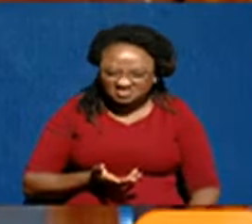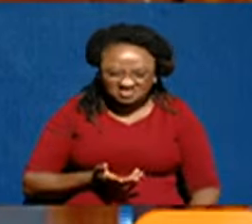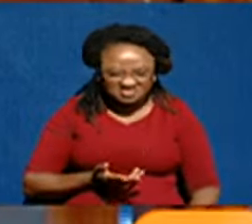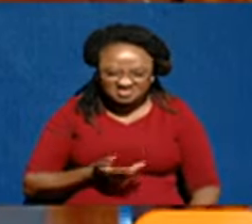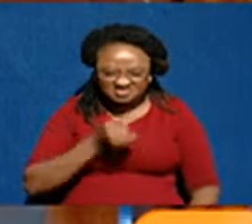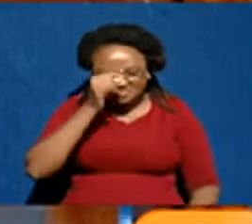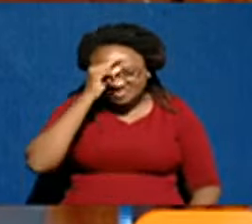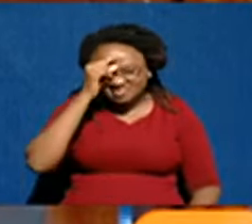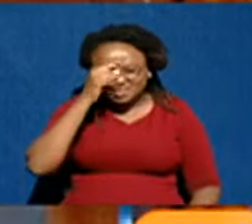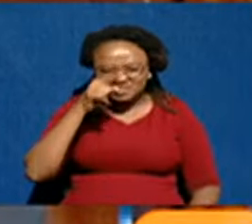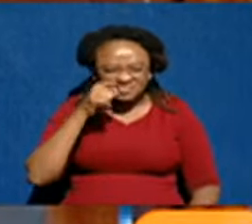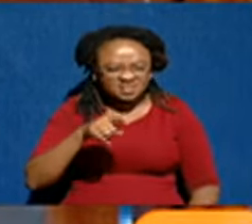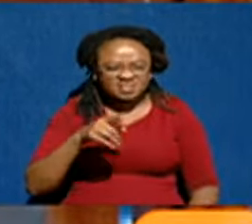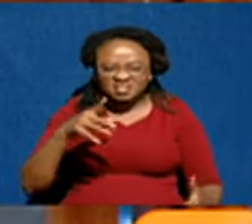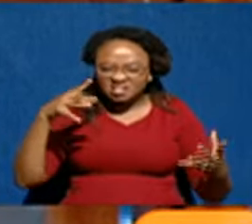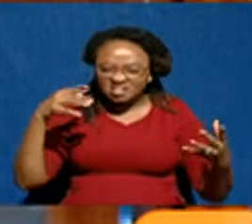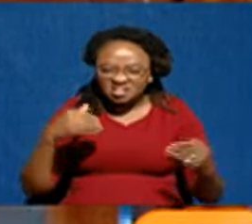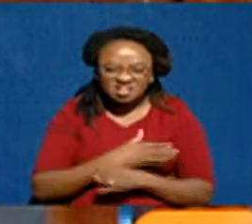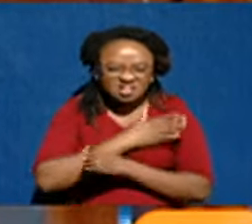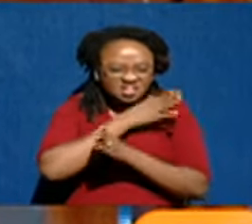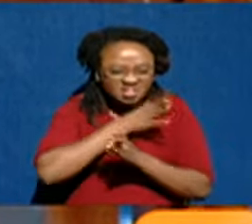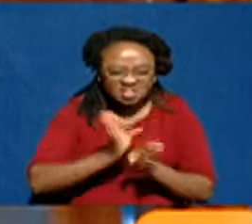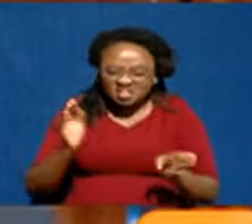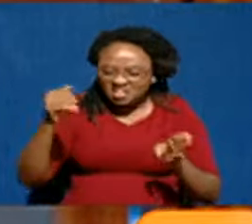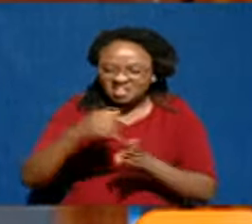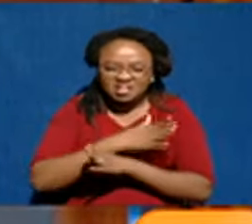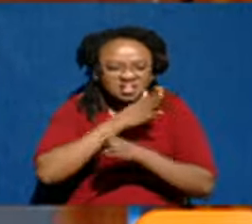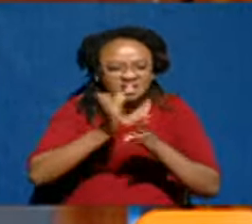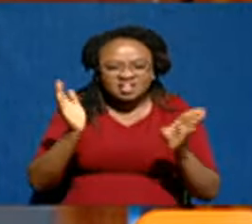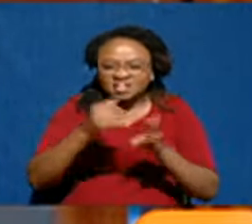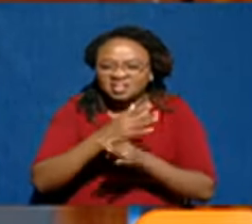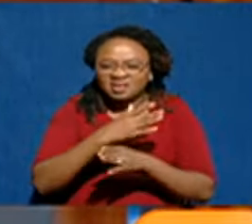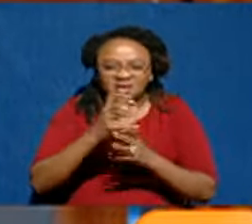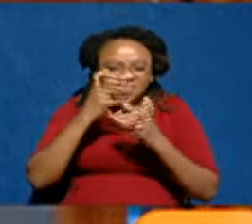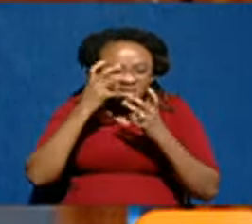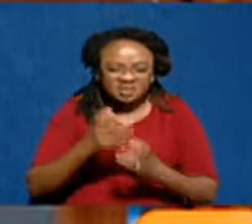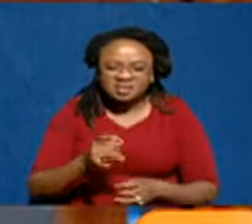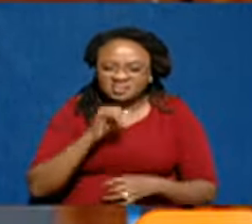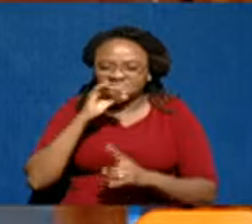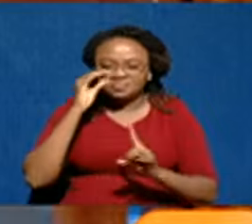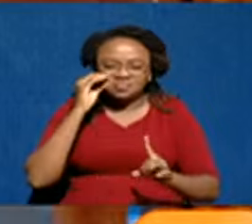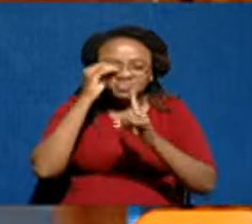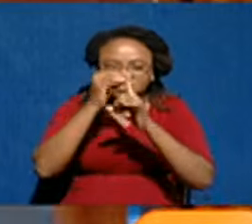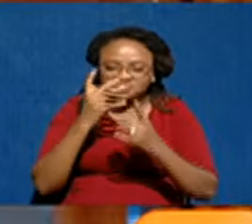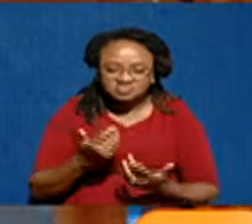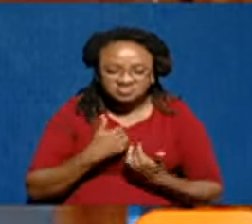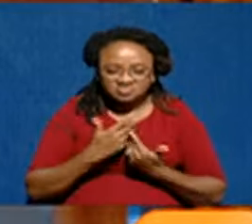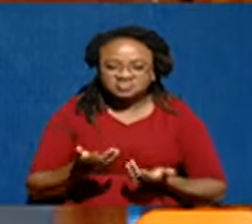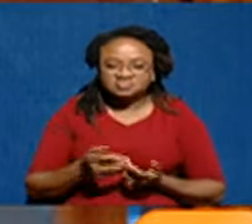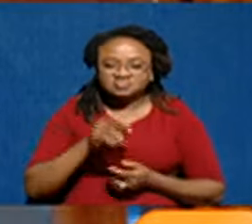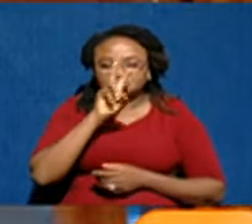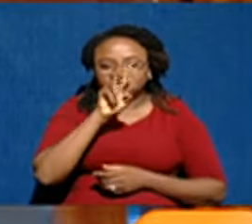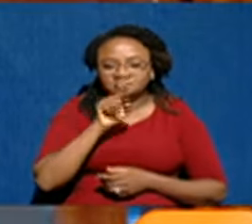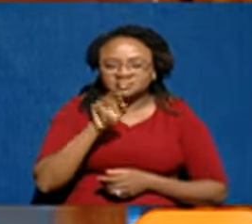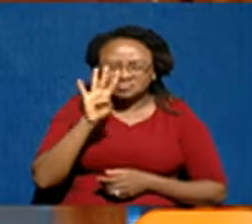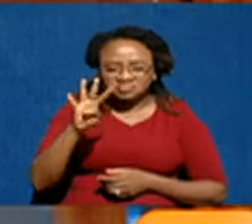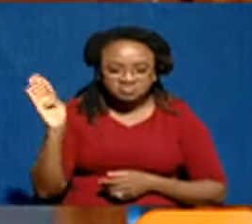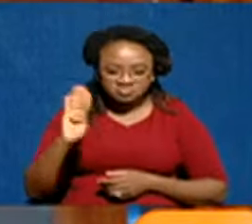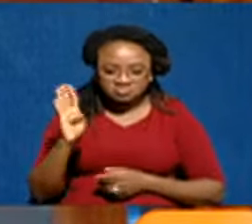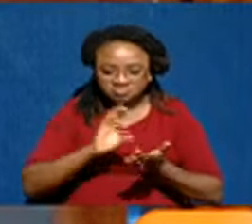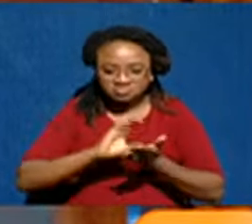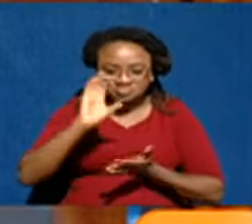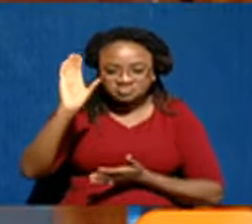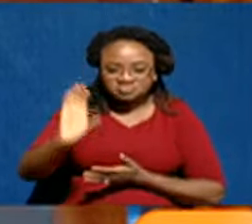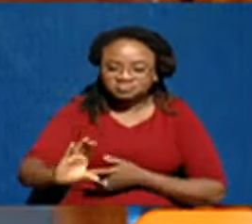extractive and exploitative to the workers rather than being inclusive and objective in what they're saying. The 2.4 billion that has been released is